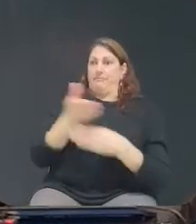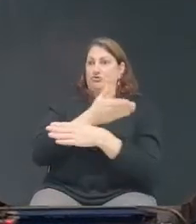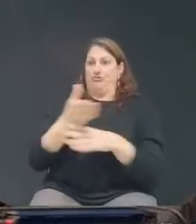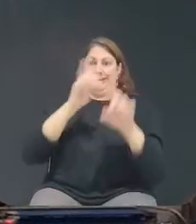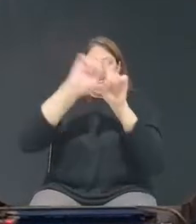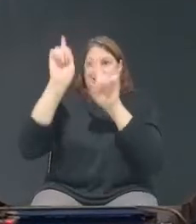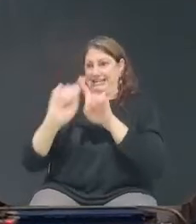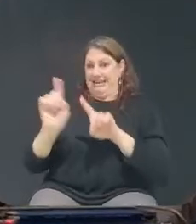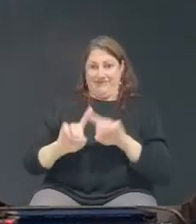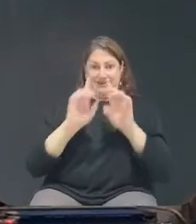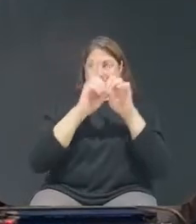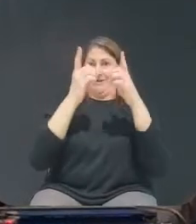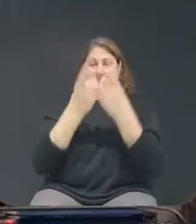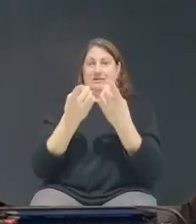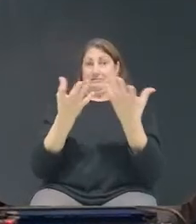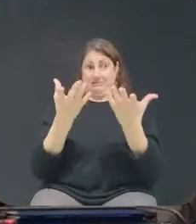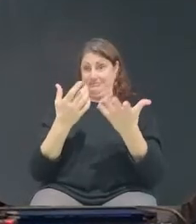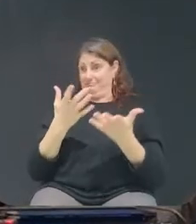I'll let Jeanie comment too.